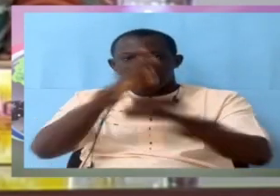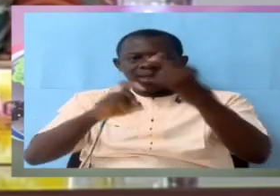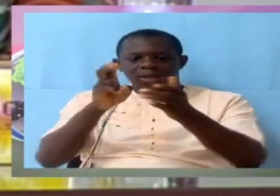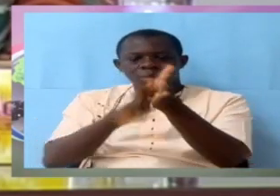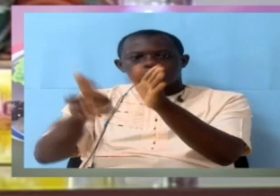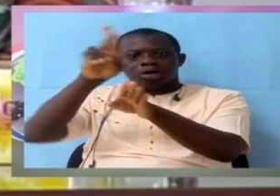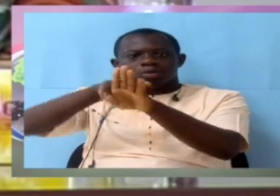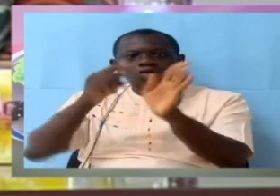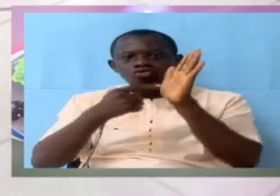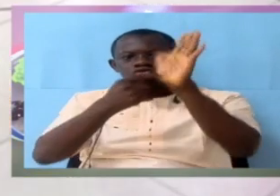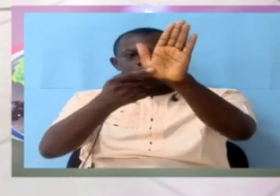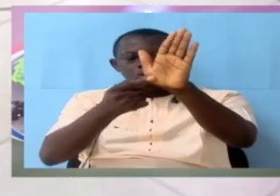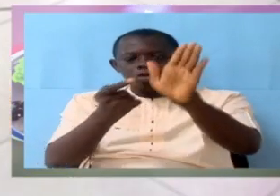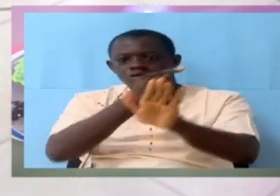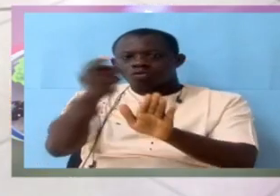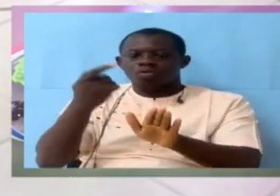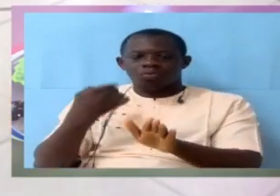laba.